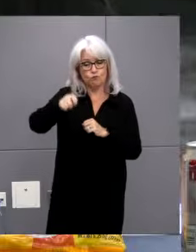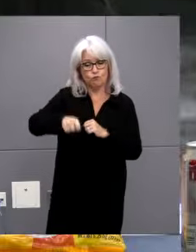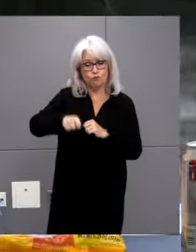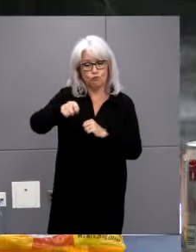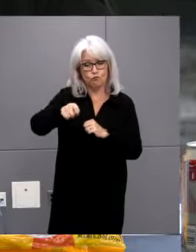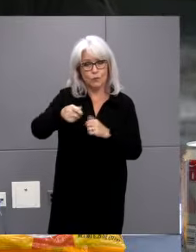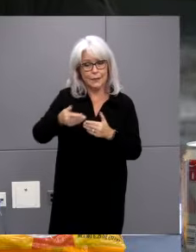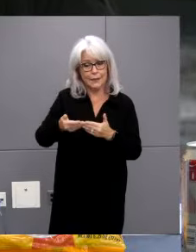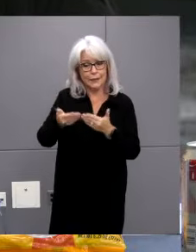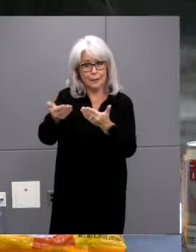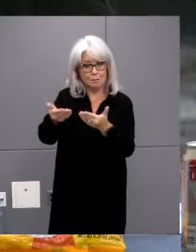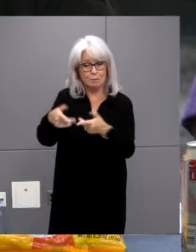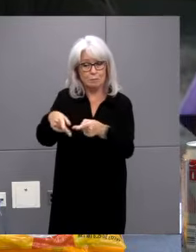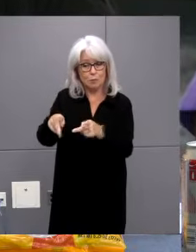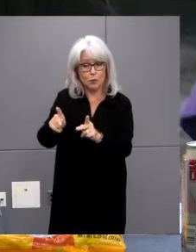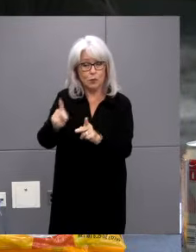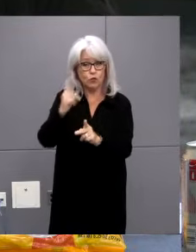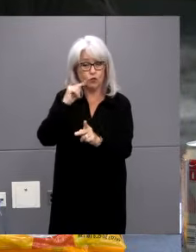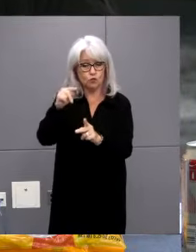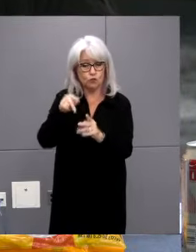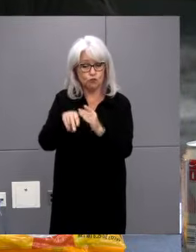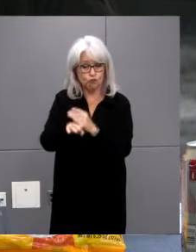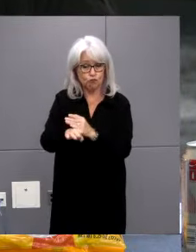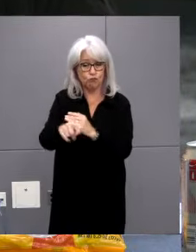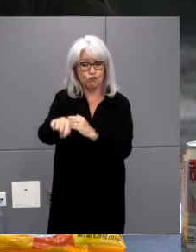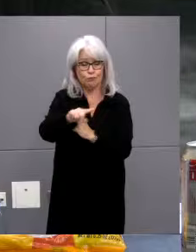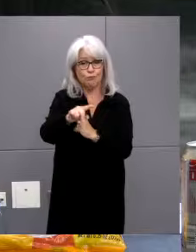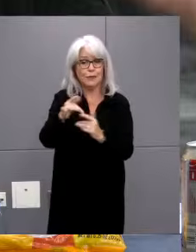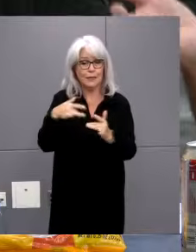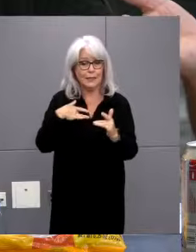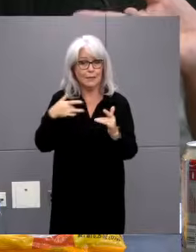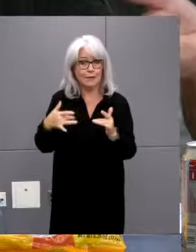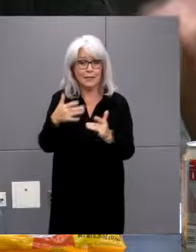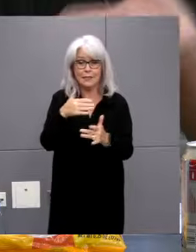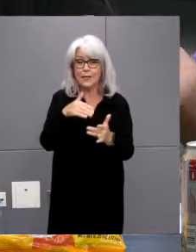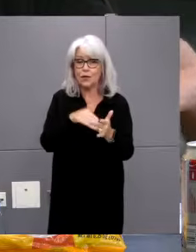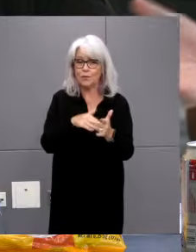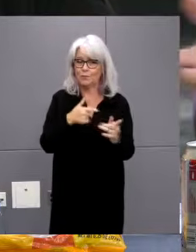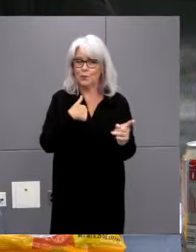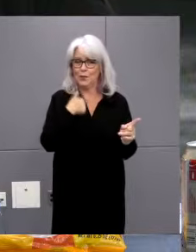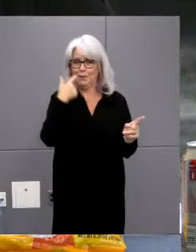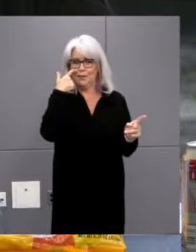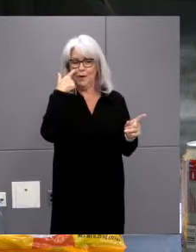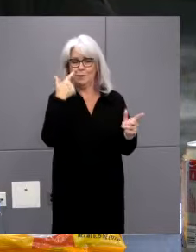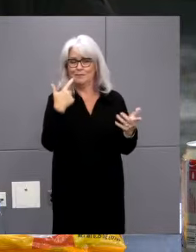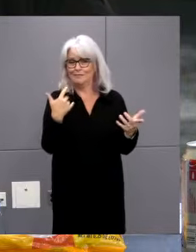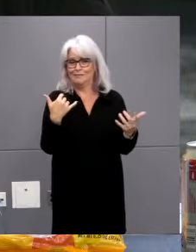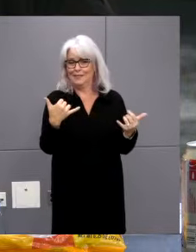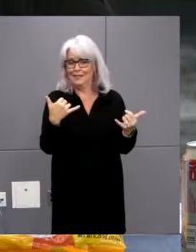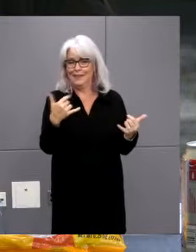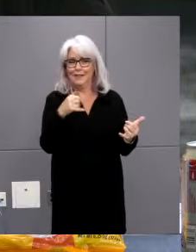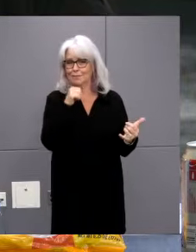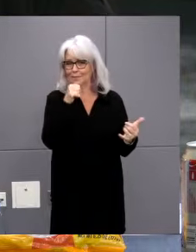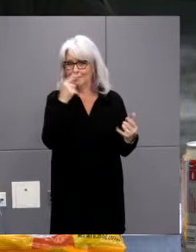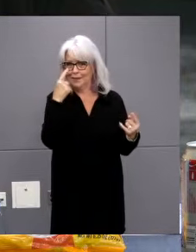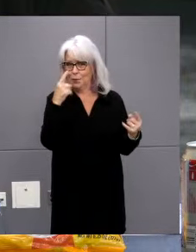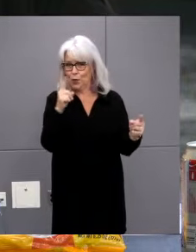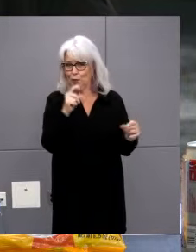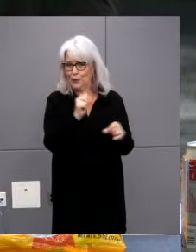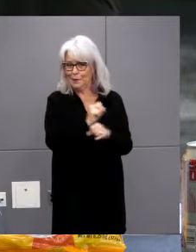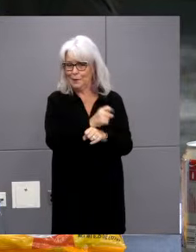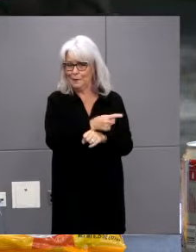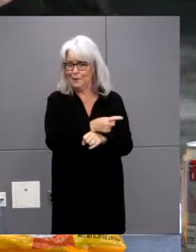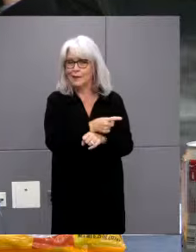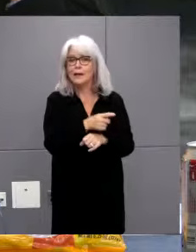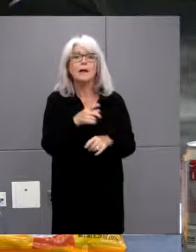us access to the event center, which we found out today didn't work. But that